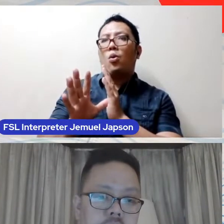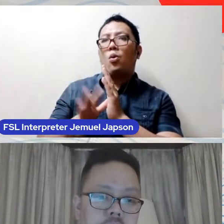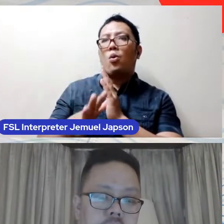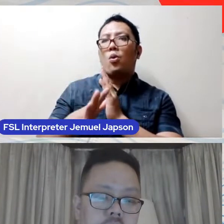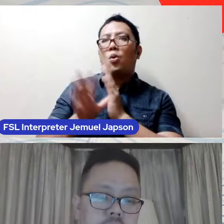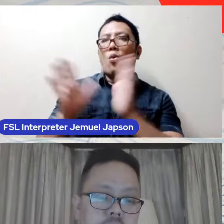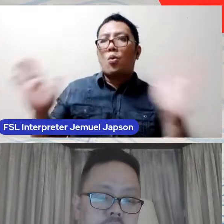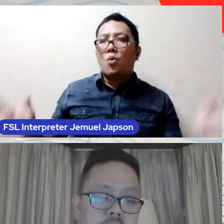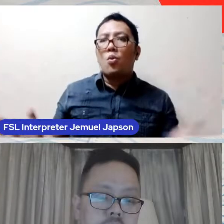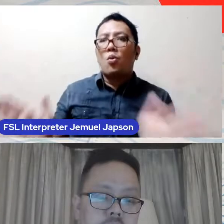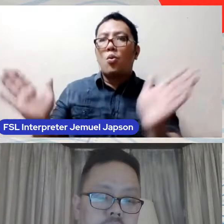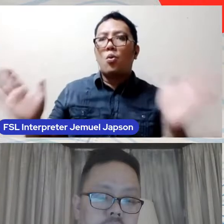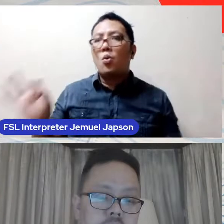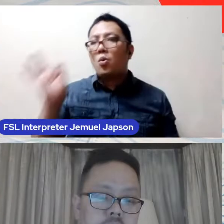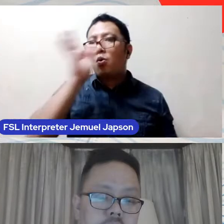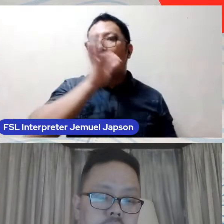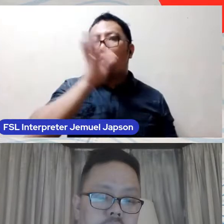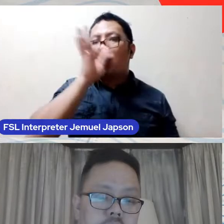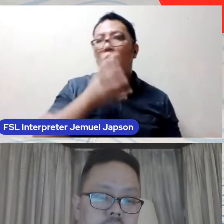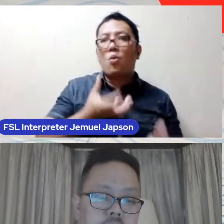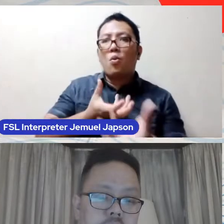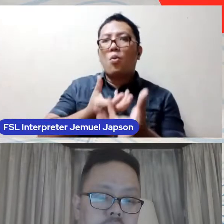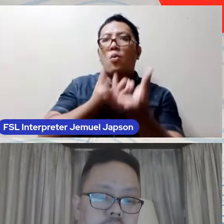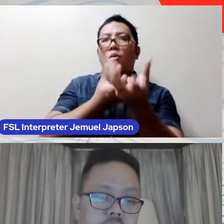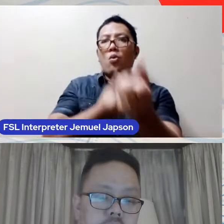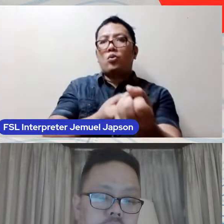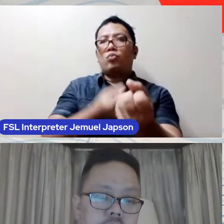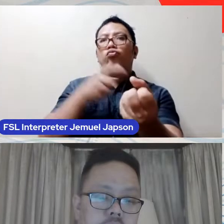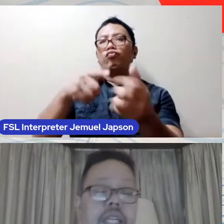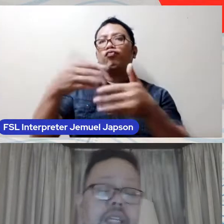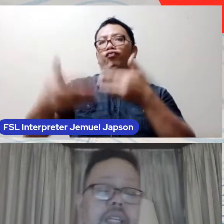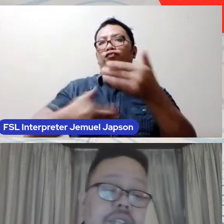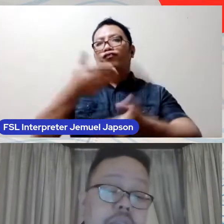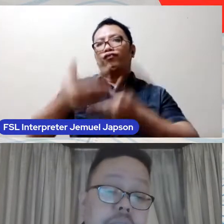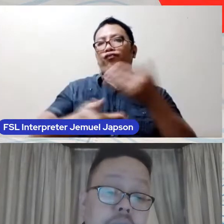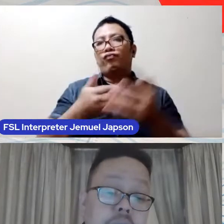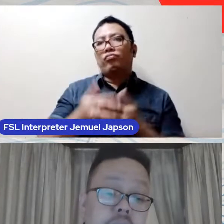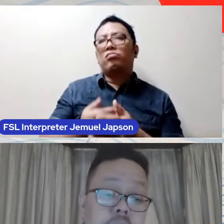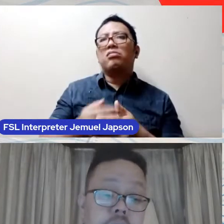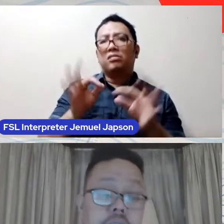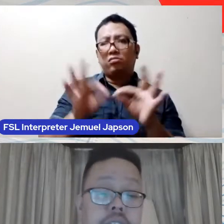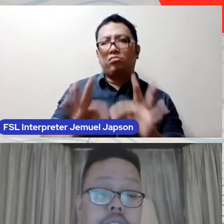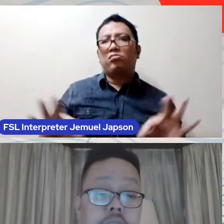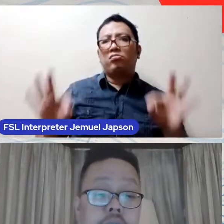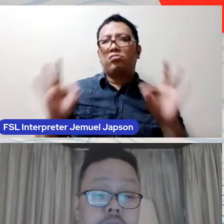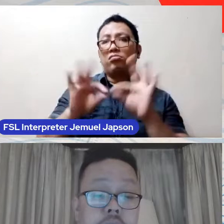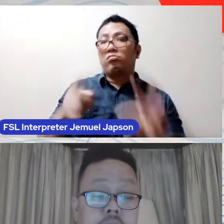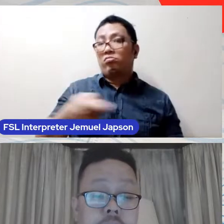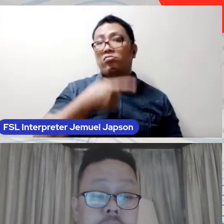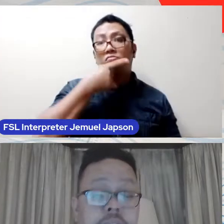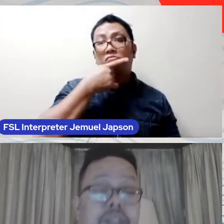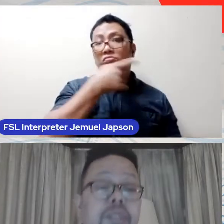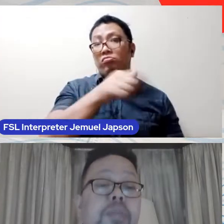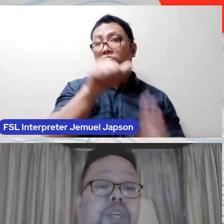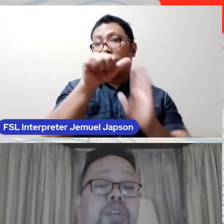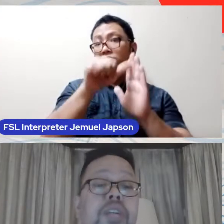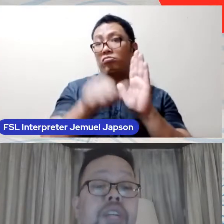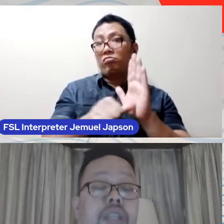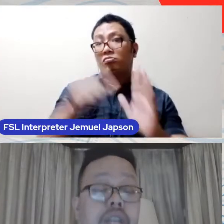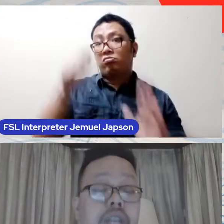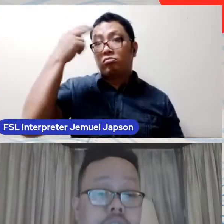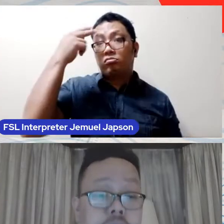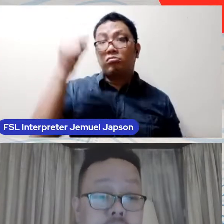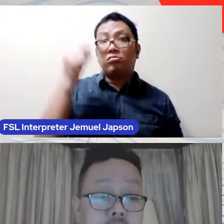encourage the Filipinos to trust in the process? Well, napakahalaga ng sinabi ni Atty Helen kanina. Sino ba